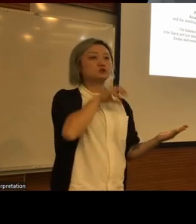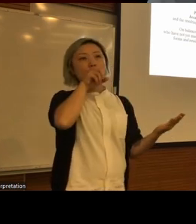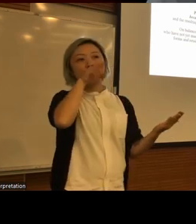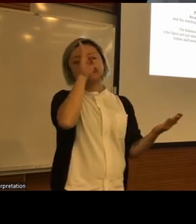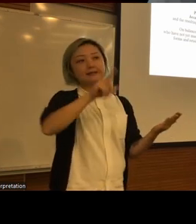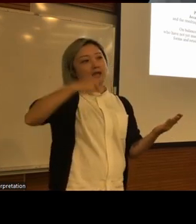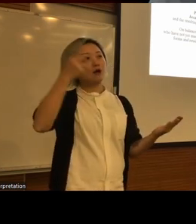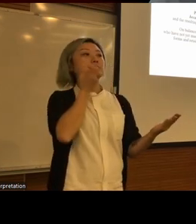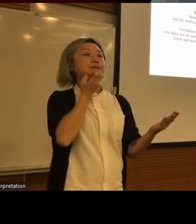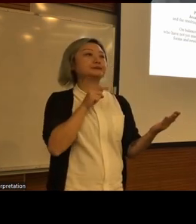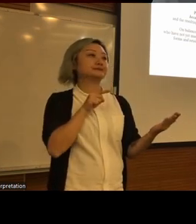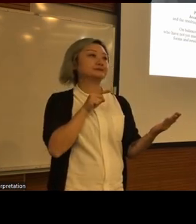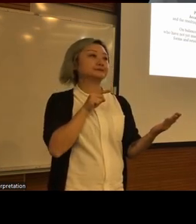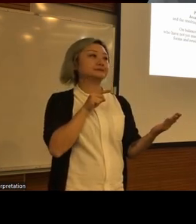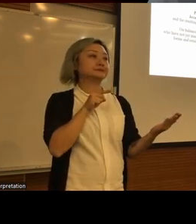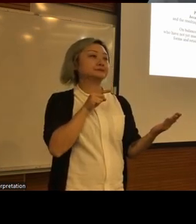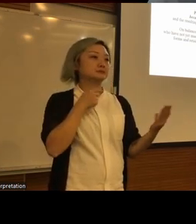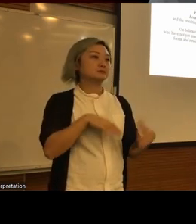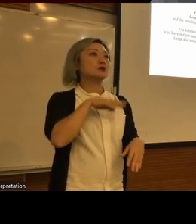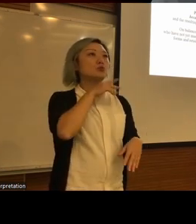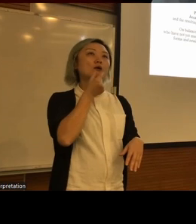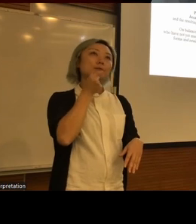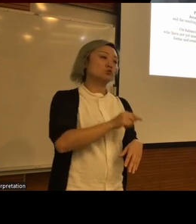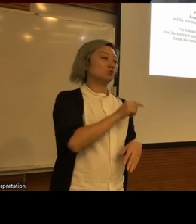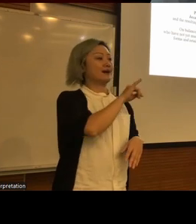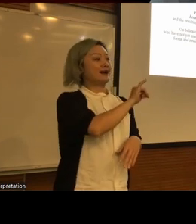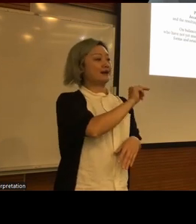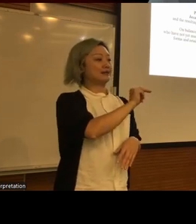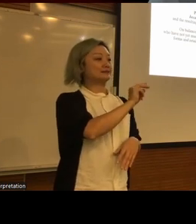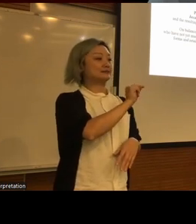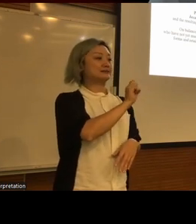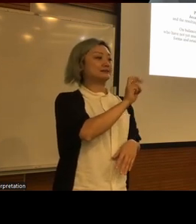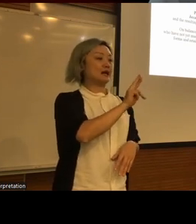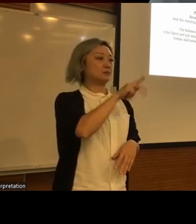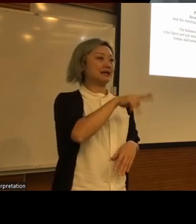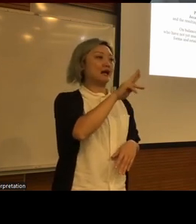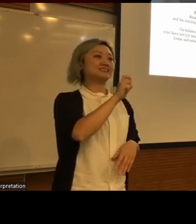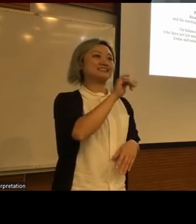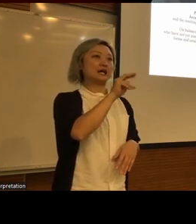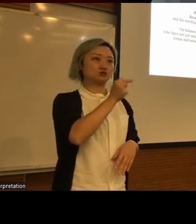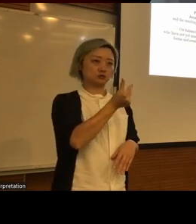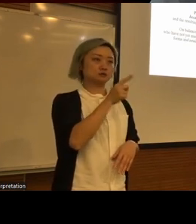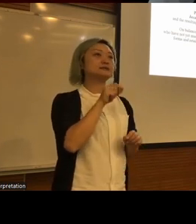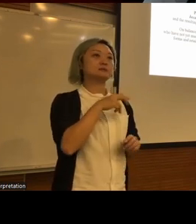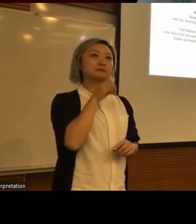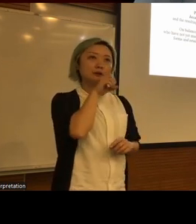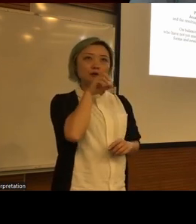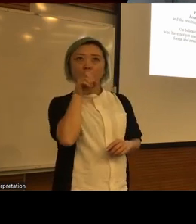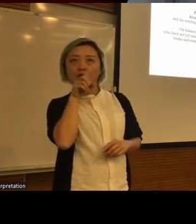Interpreting is from sign to sign or sign to spoken language, spoken.